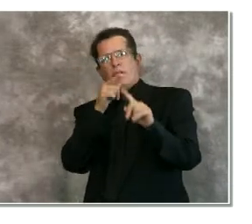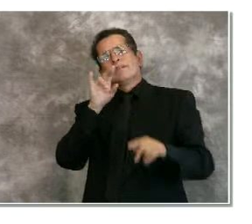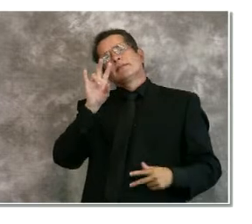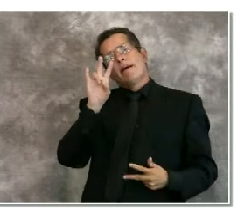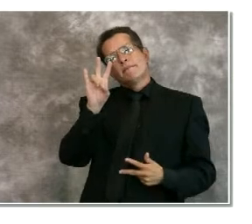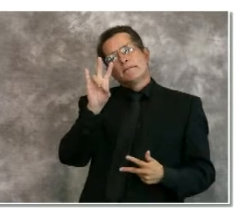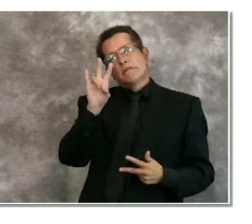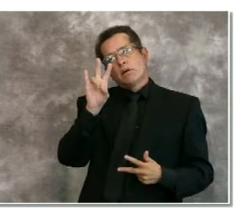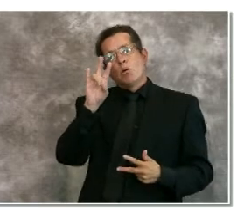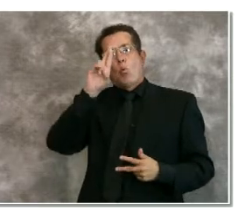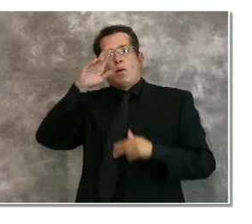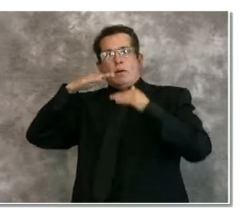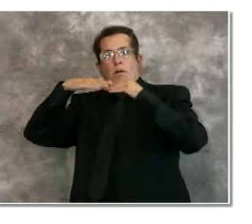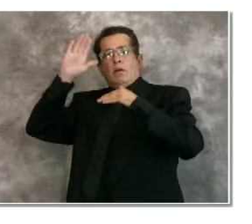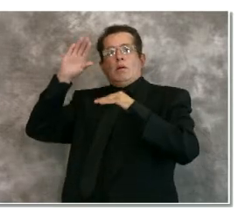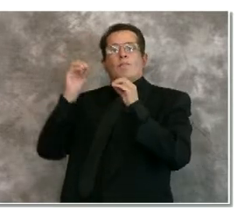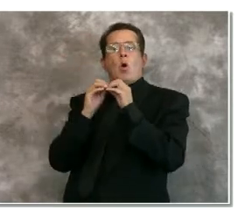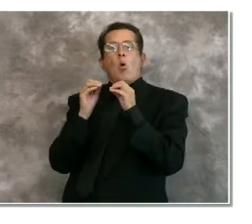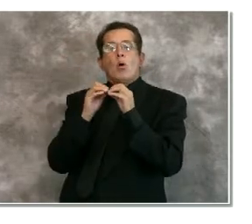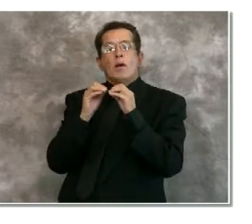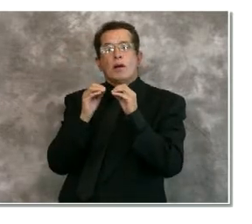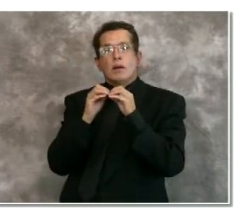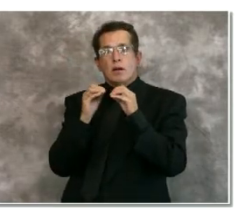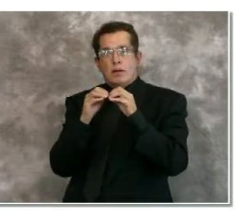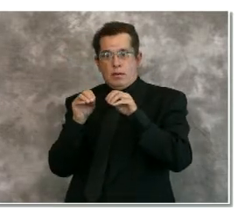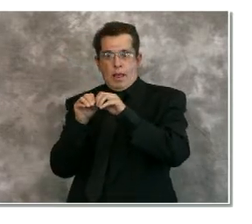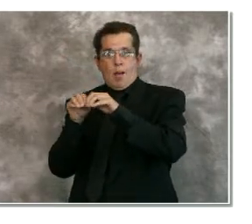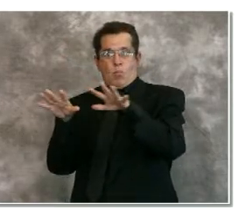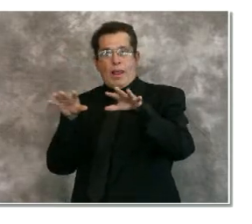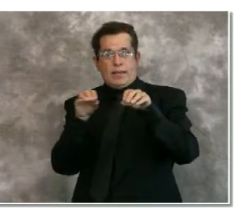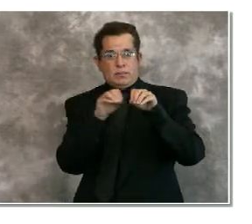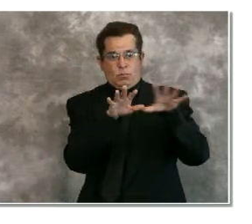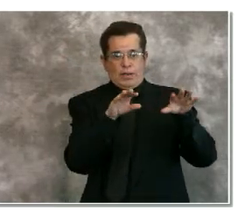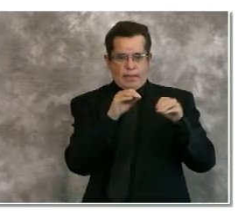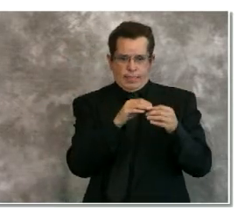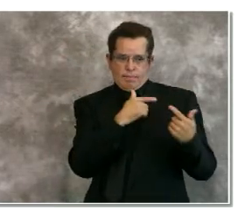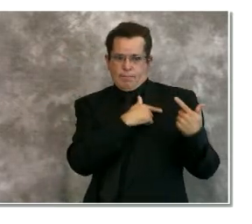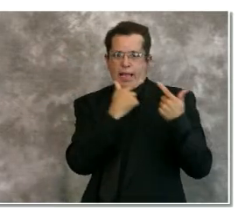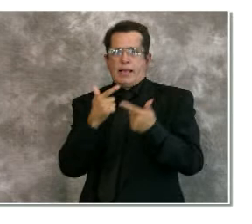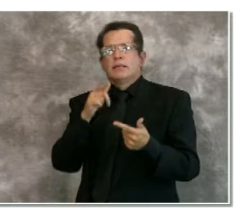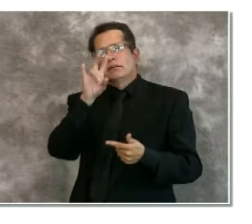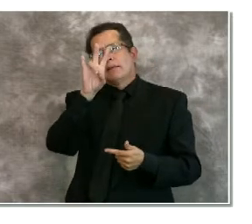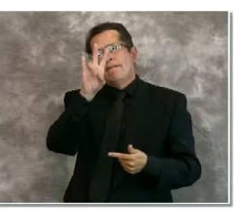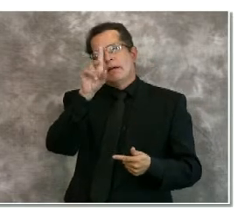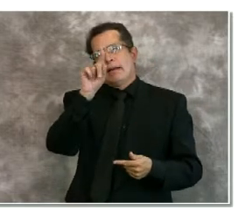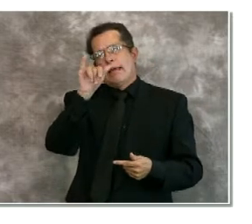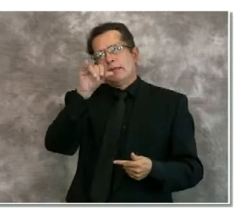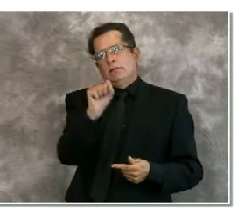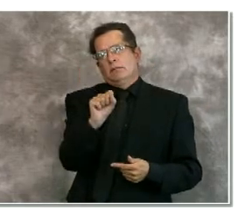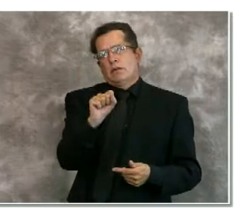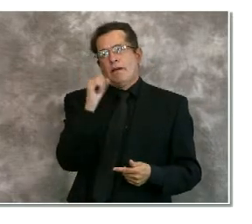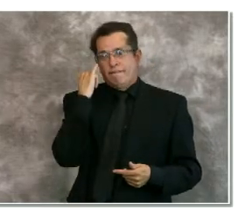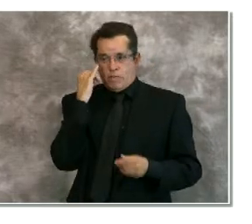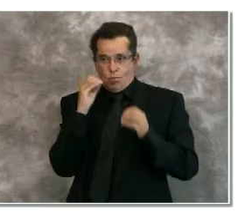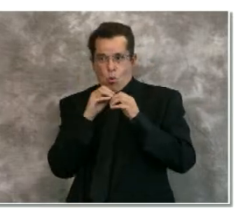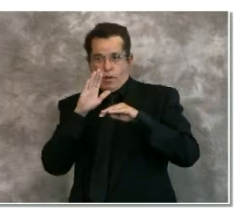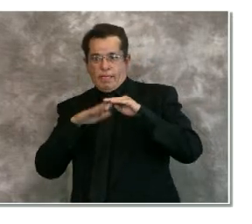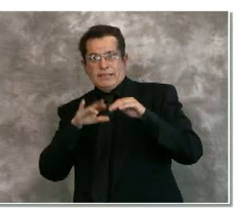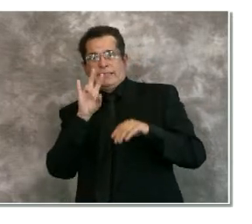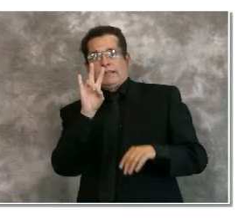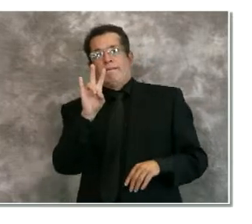7 or more community setting outbreaks in the past 7 days.